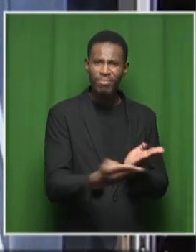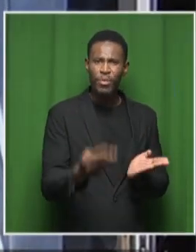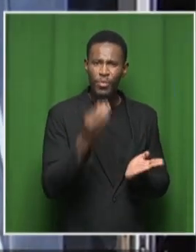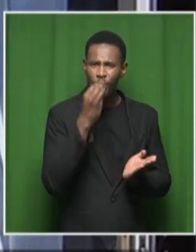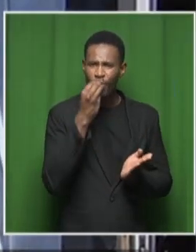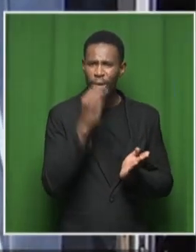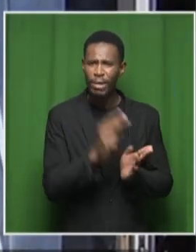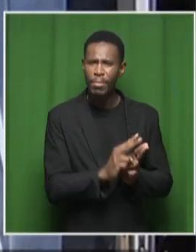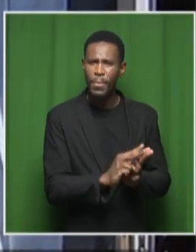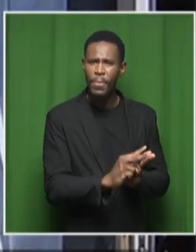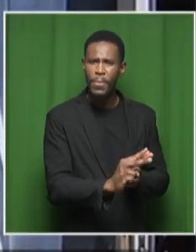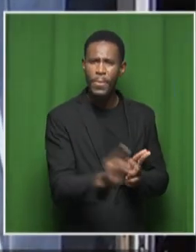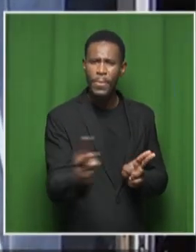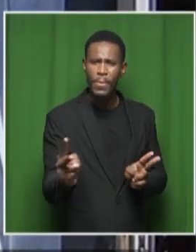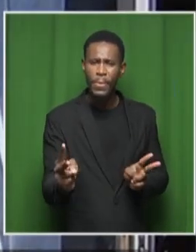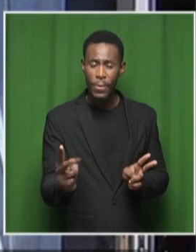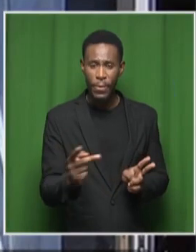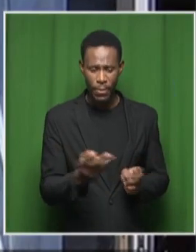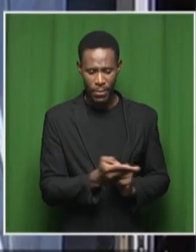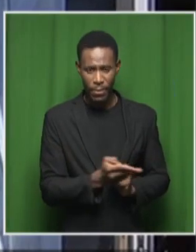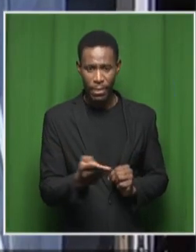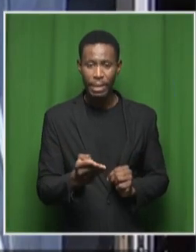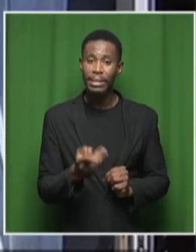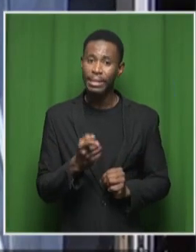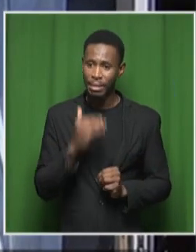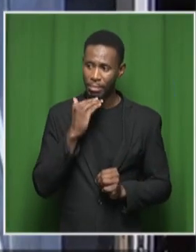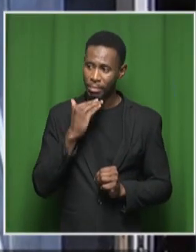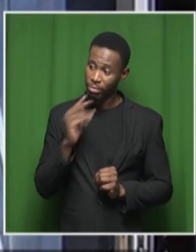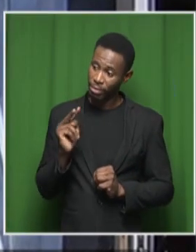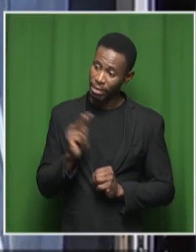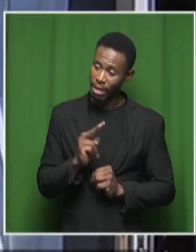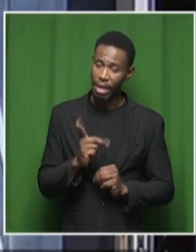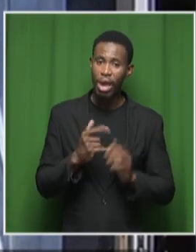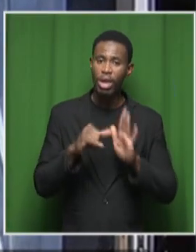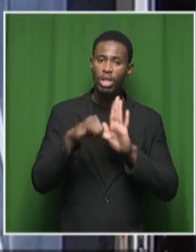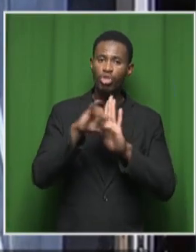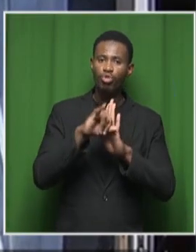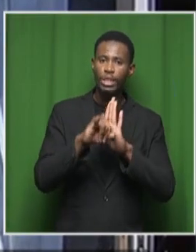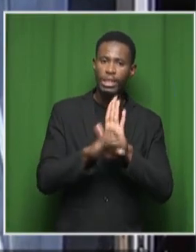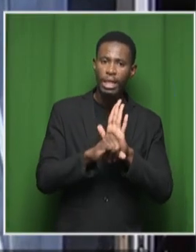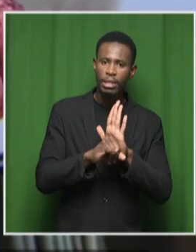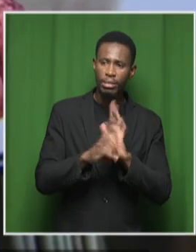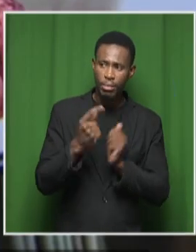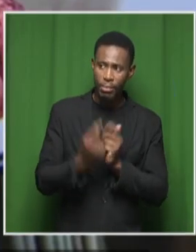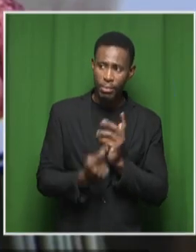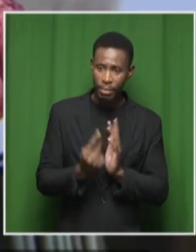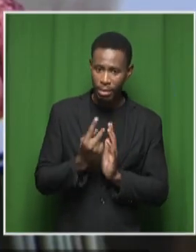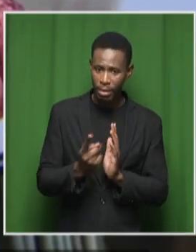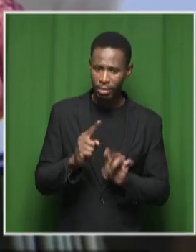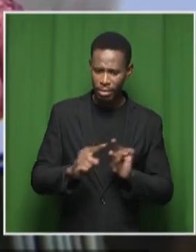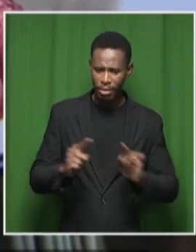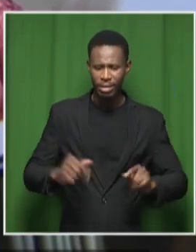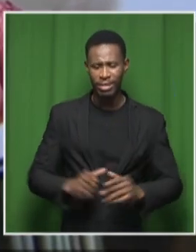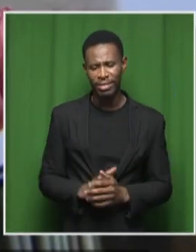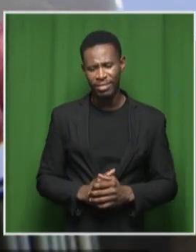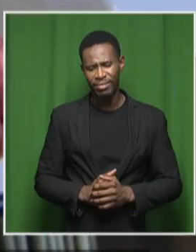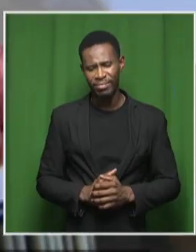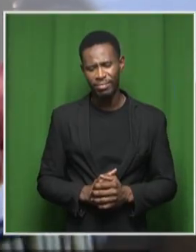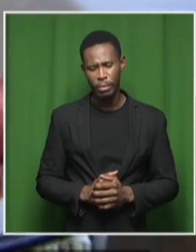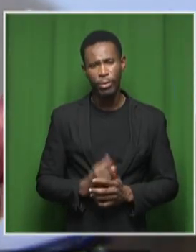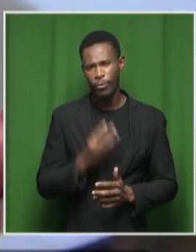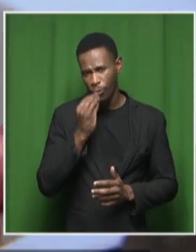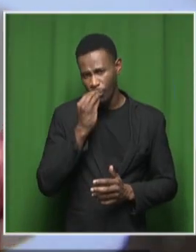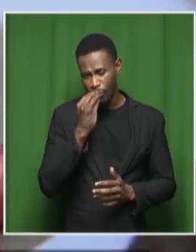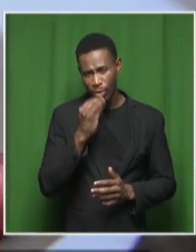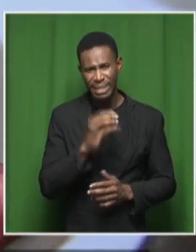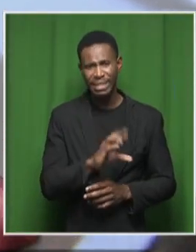those ingredients that are not often used within the food industry. Indigenous cuisine